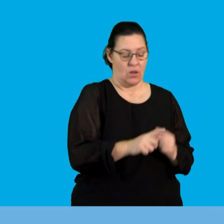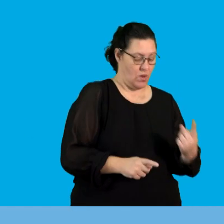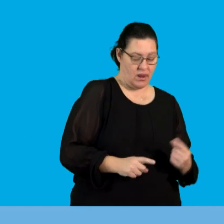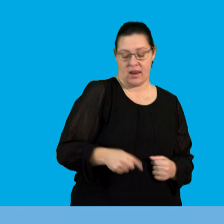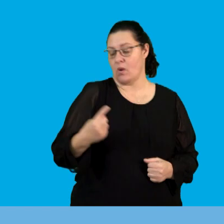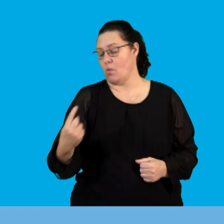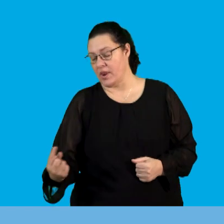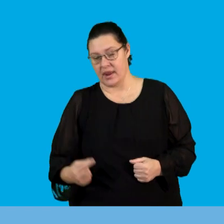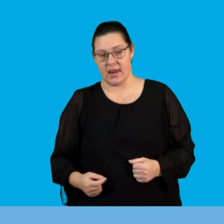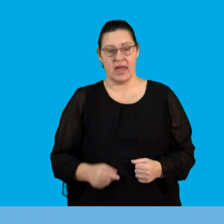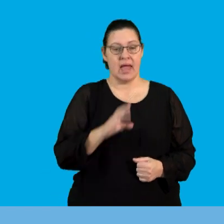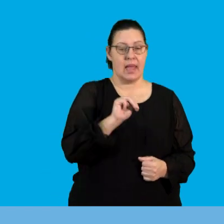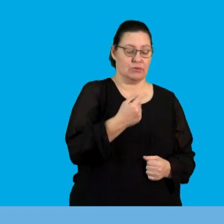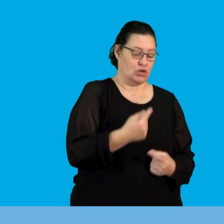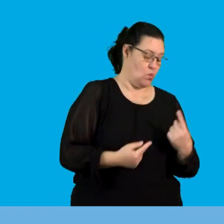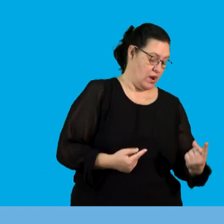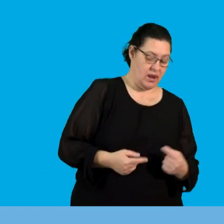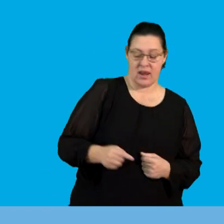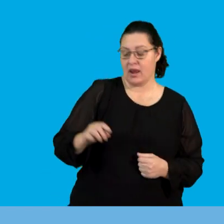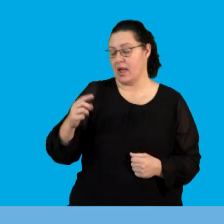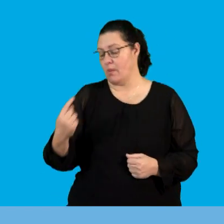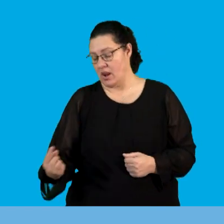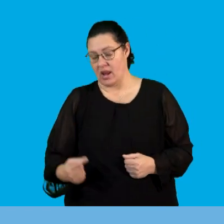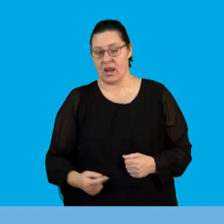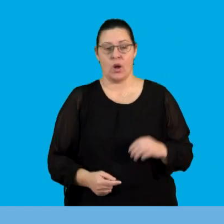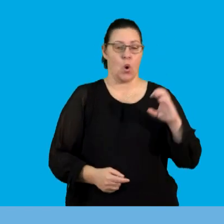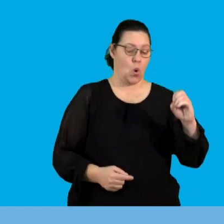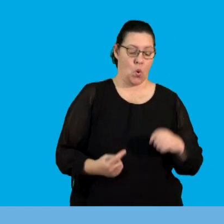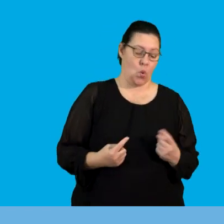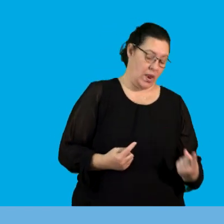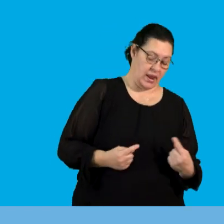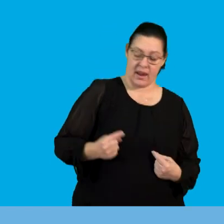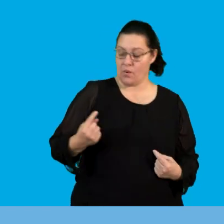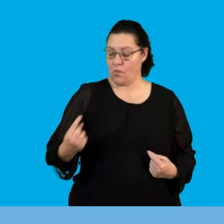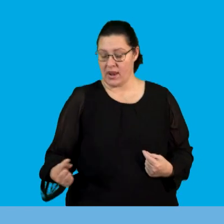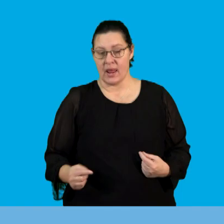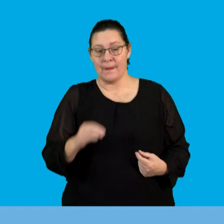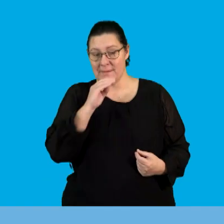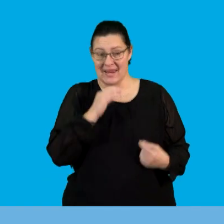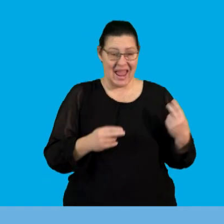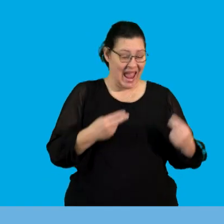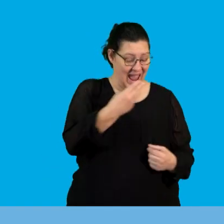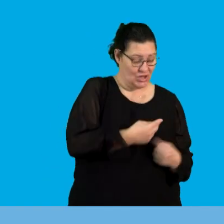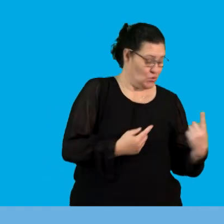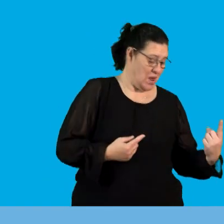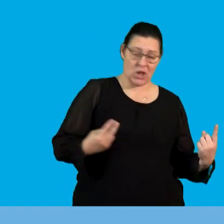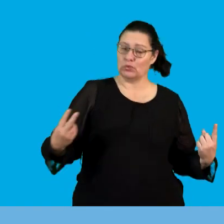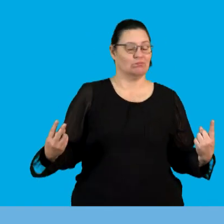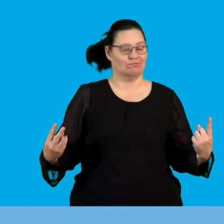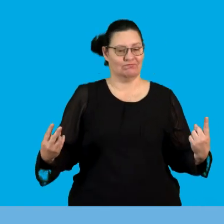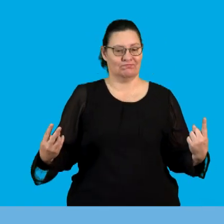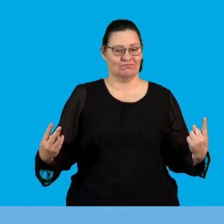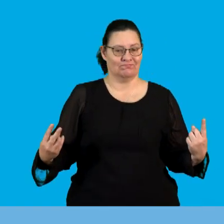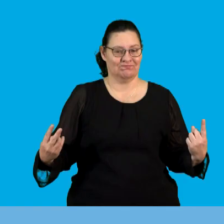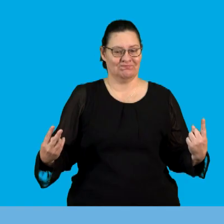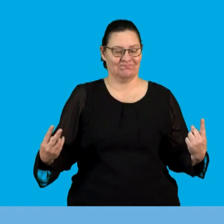two chlorines there. One magnesium, one oxygen and one oxygen. So therefore the magnesium and